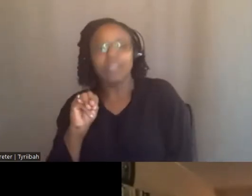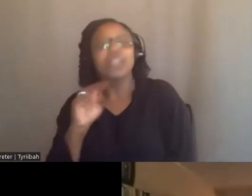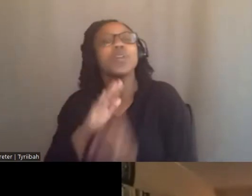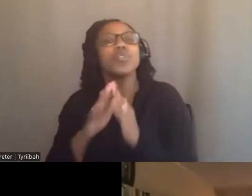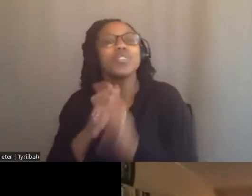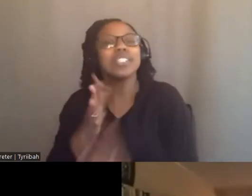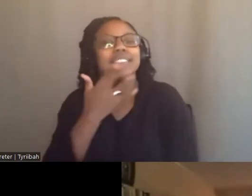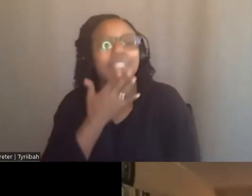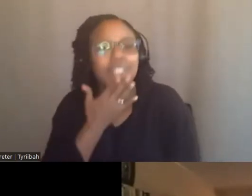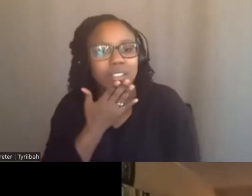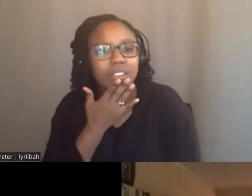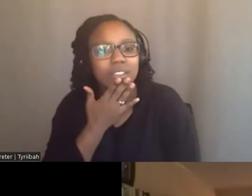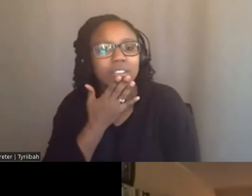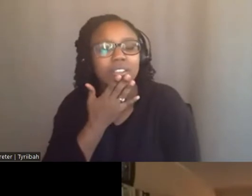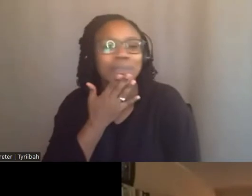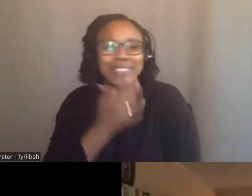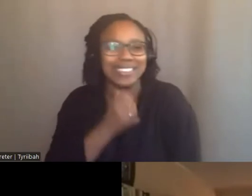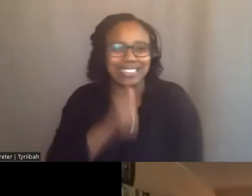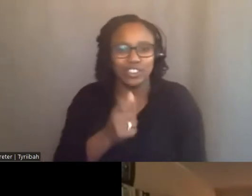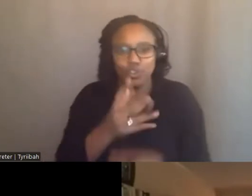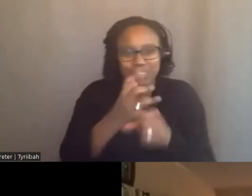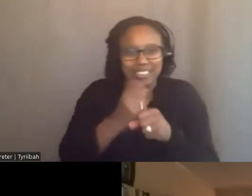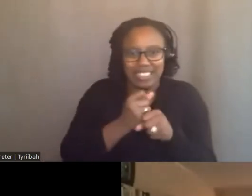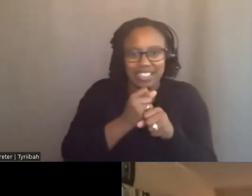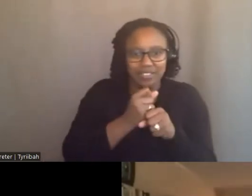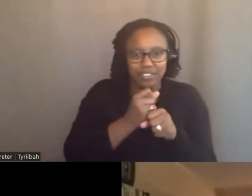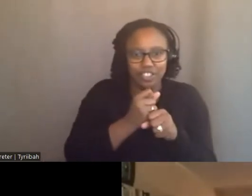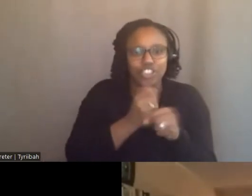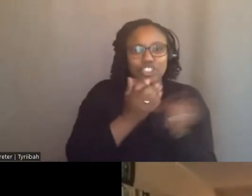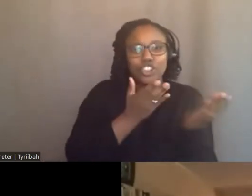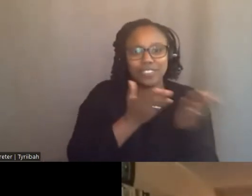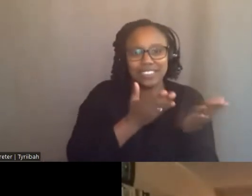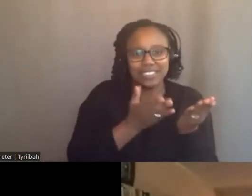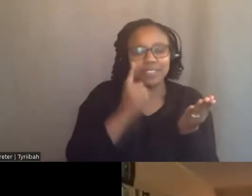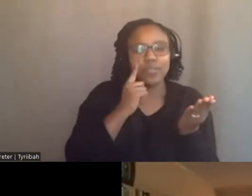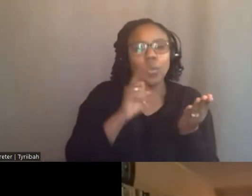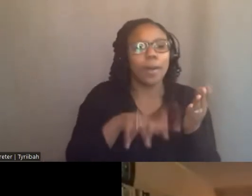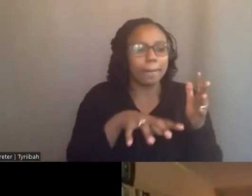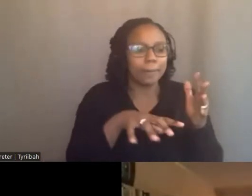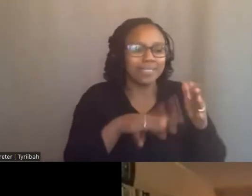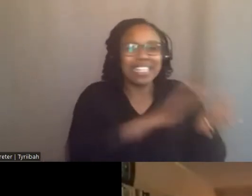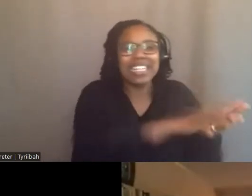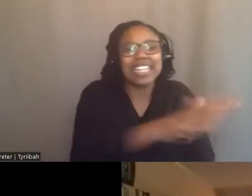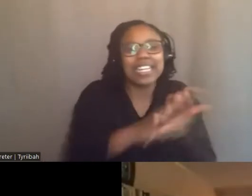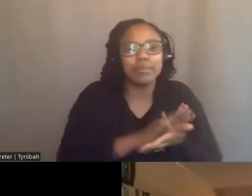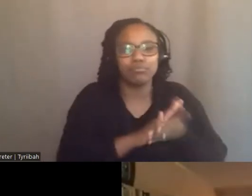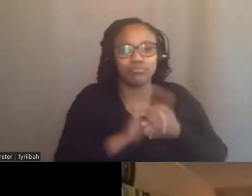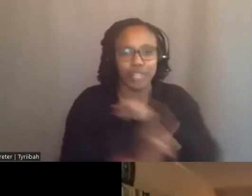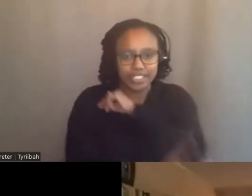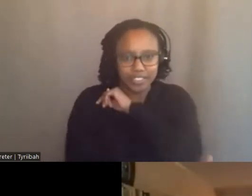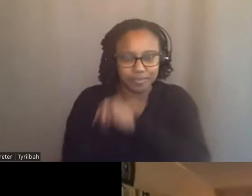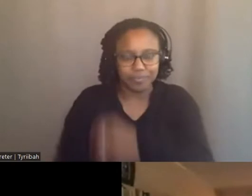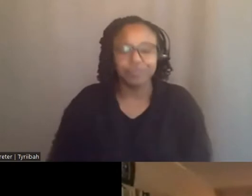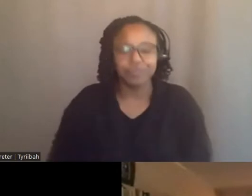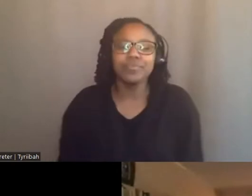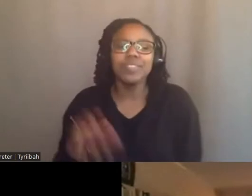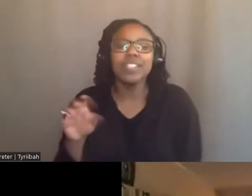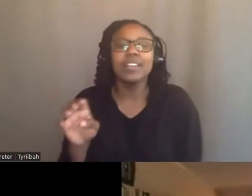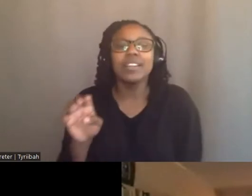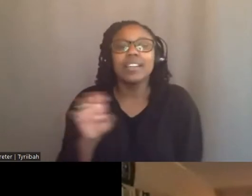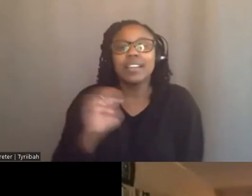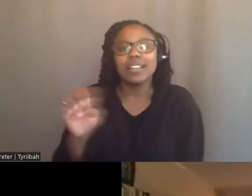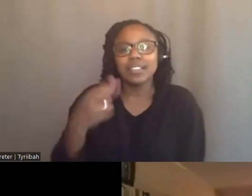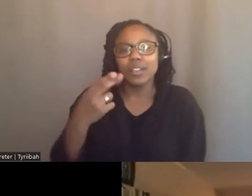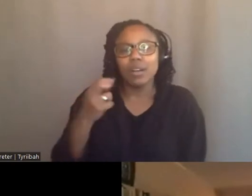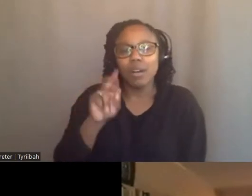of services. So East Harlem had structural garbage that was dangerous. This